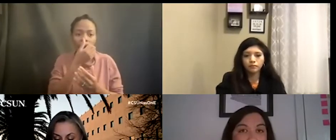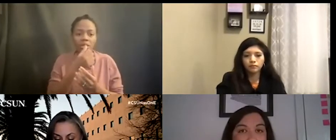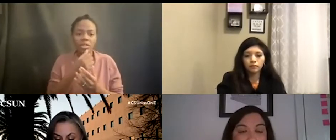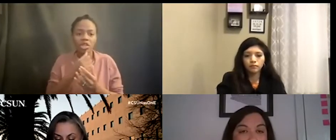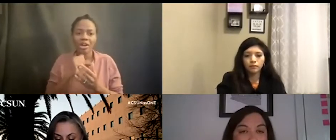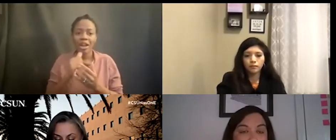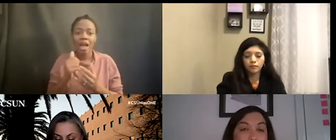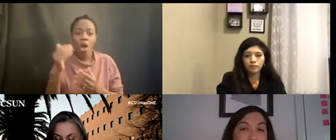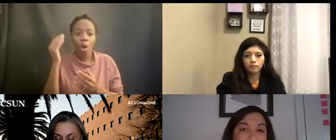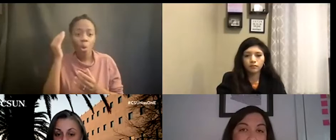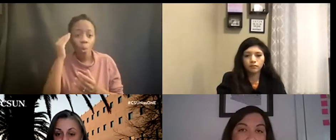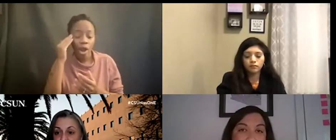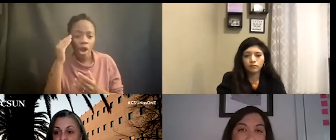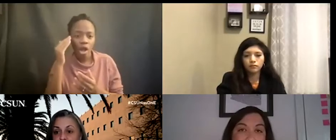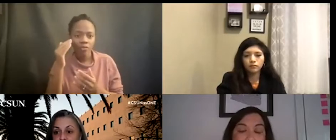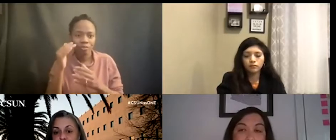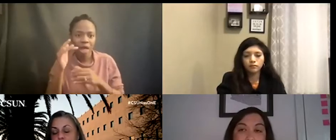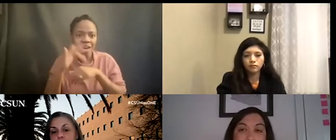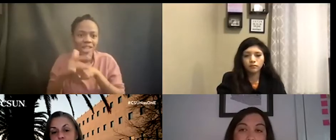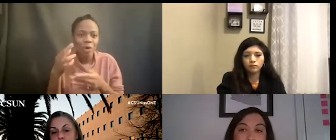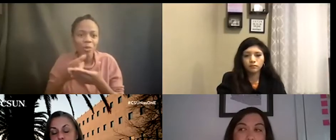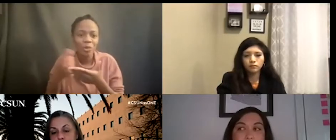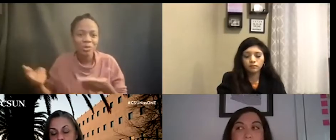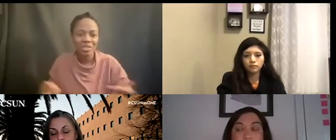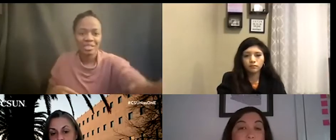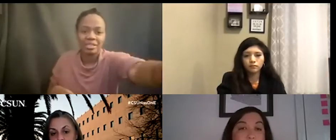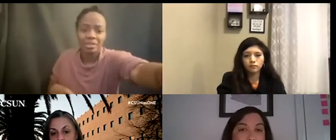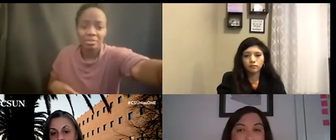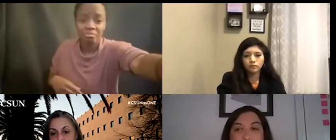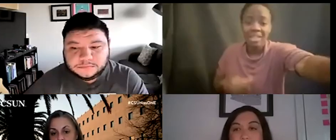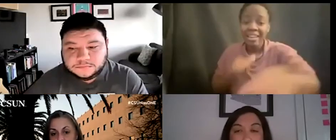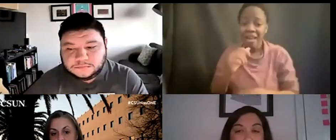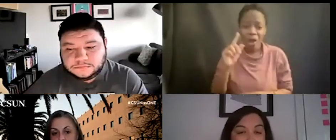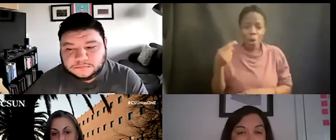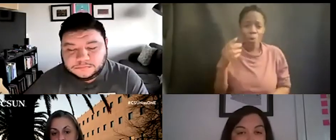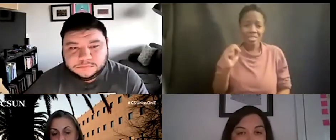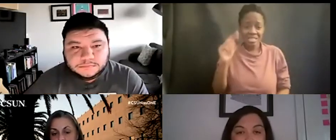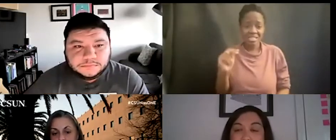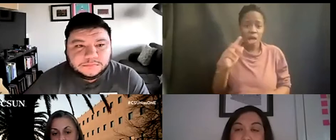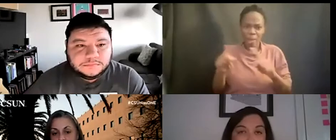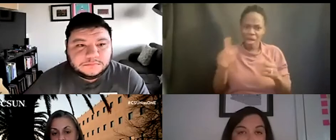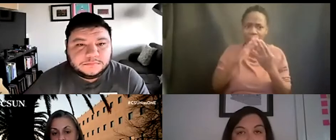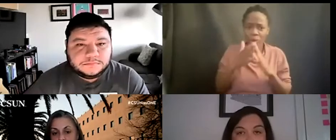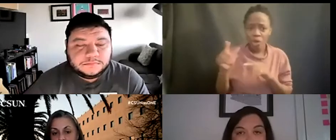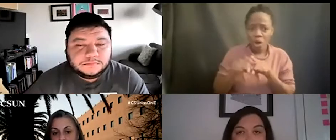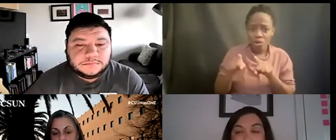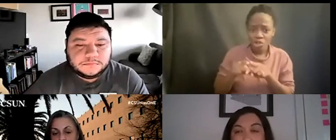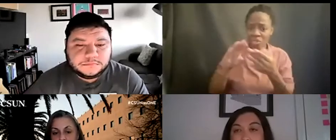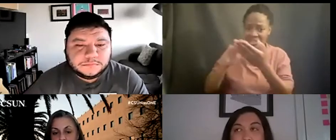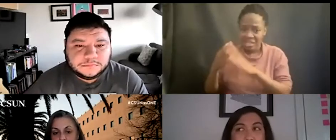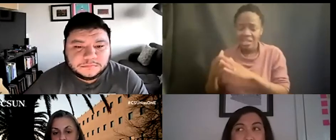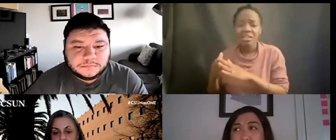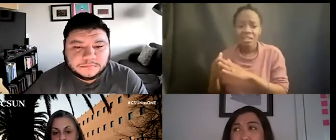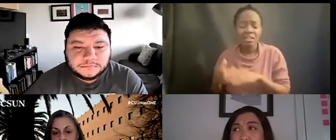of what's available to them, not just at CSUN, but around them, like what the community can provide to them, what the city can provide to them.